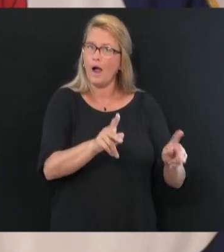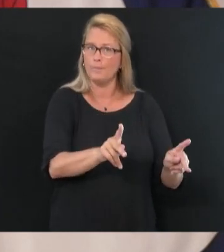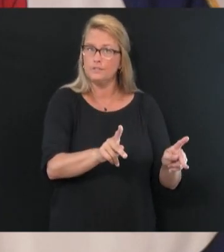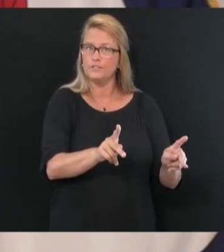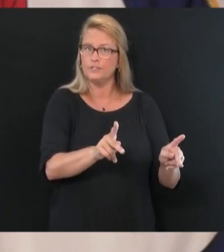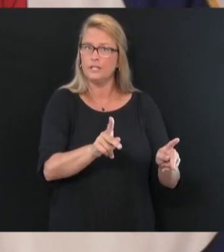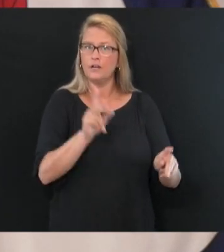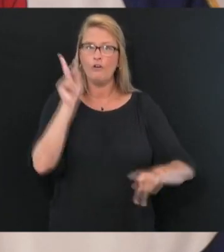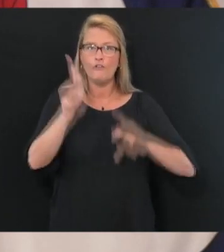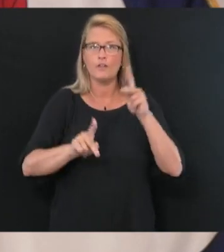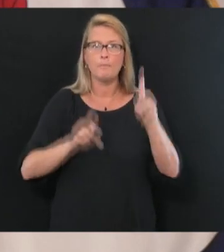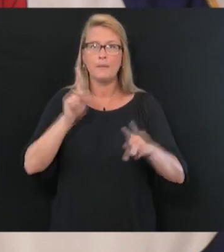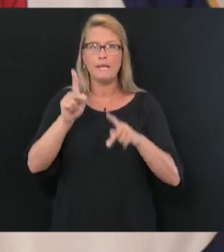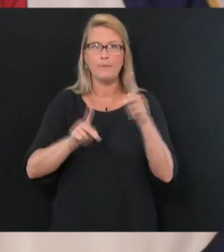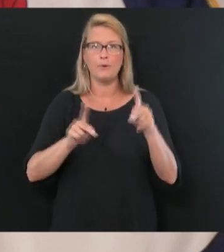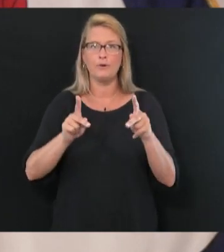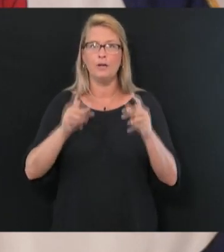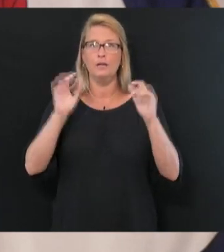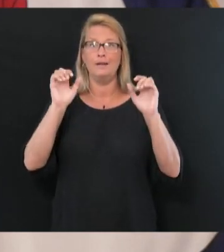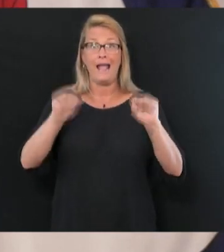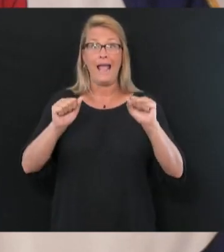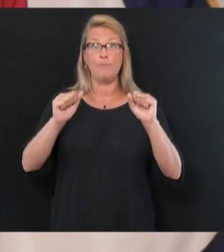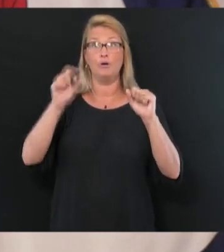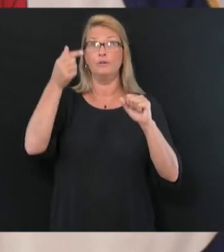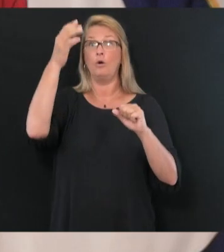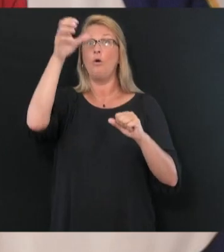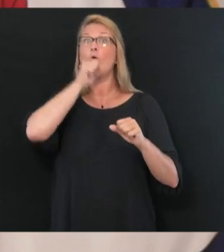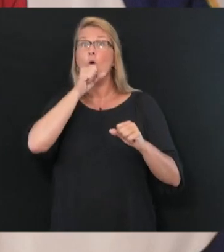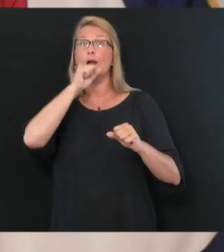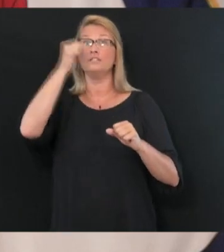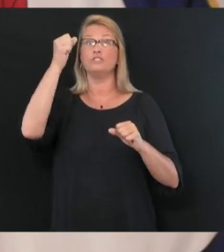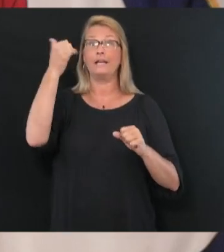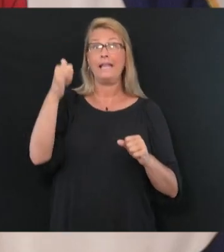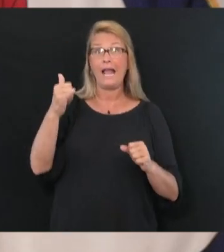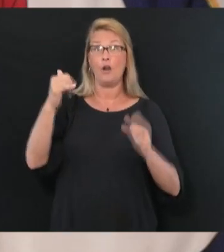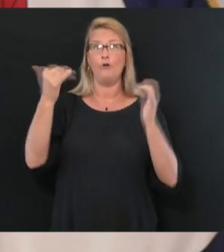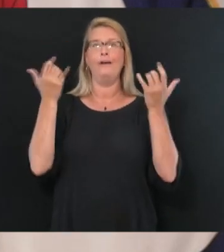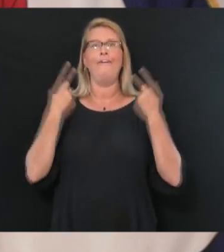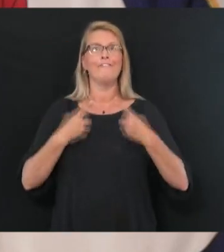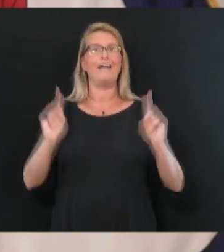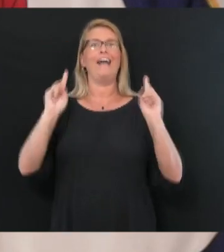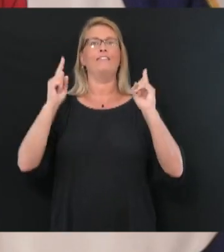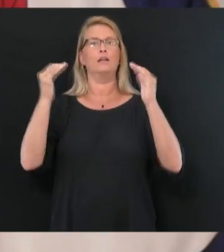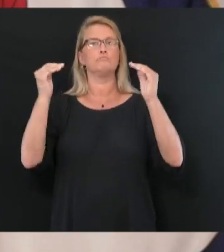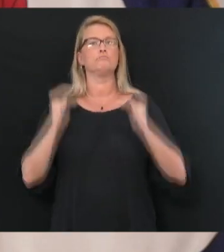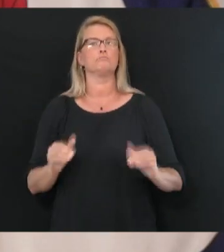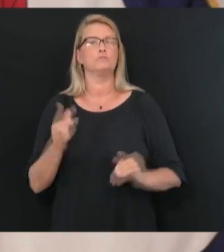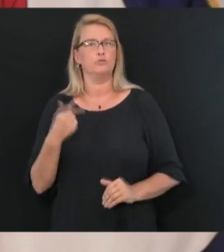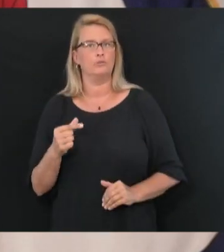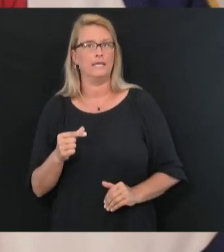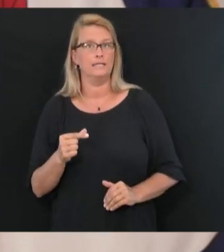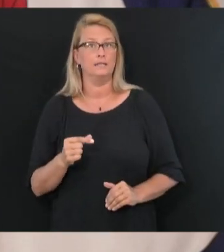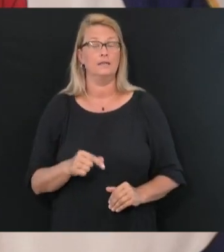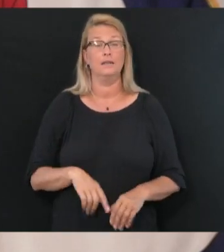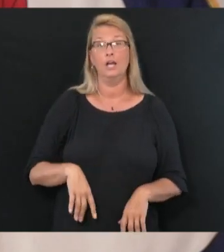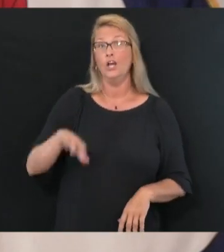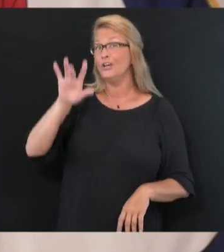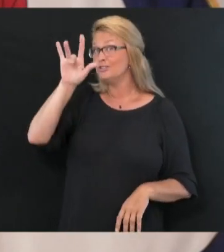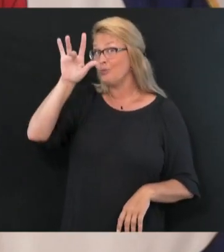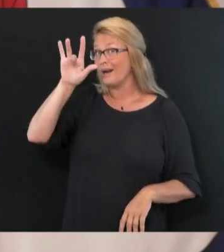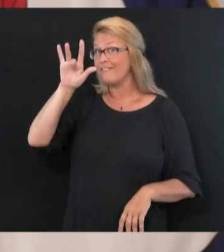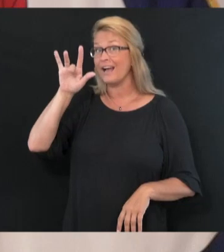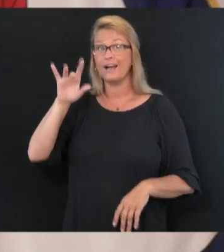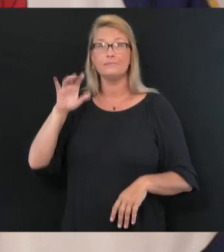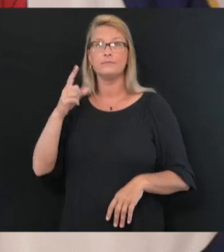our people to get in the green. Now, if you look at what we did before, at 25, you were red, just like the